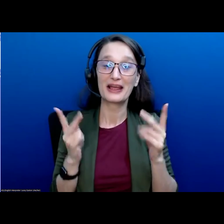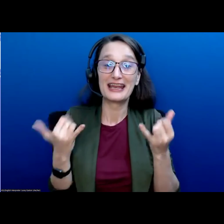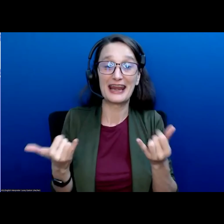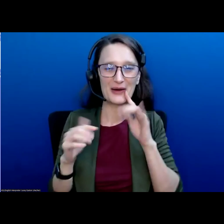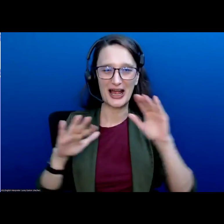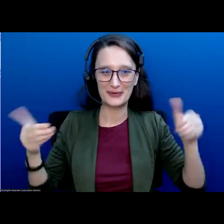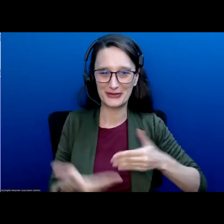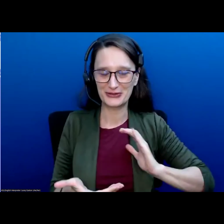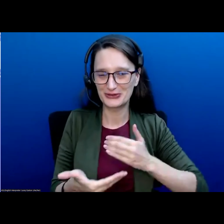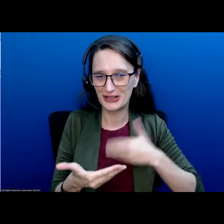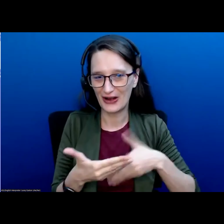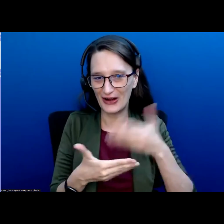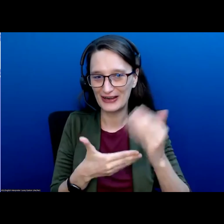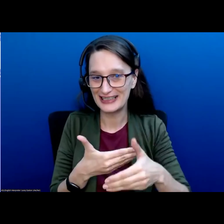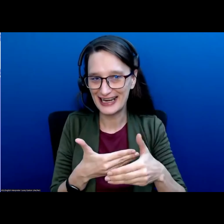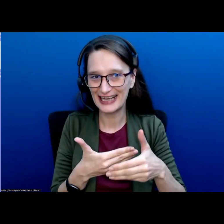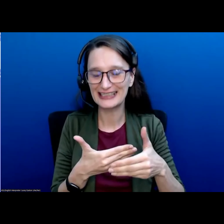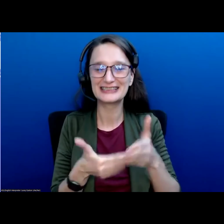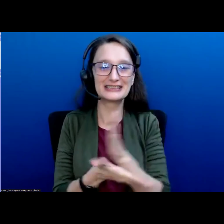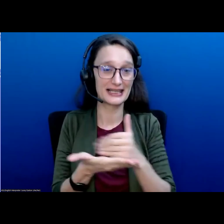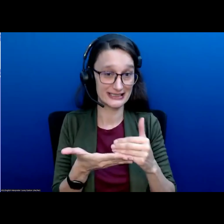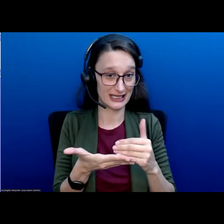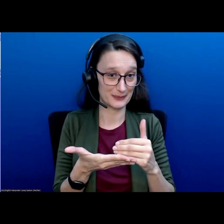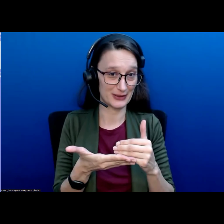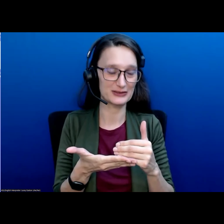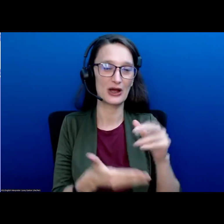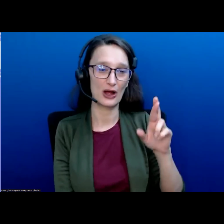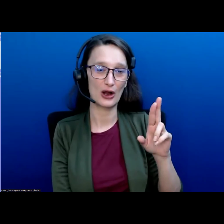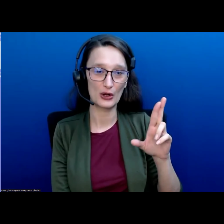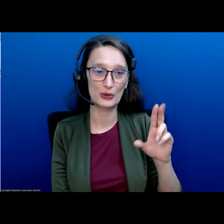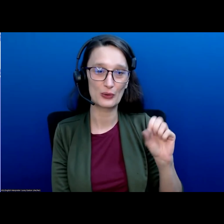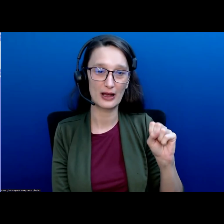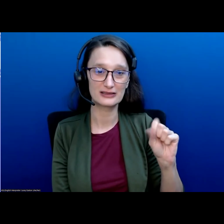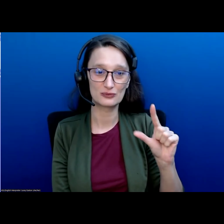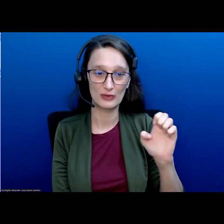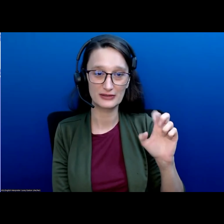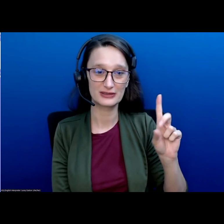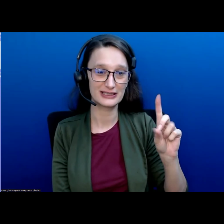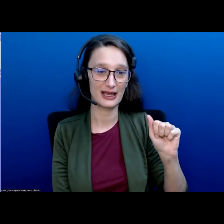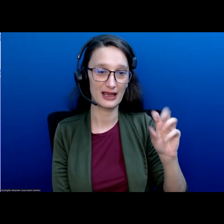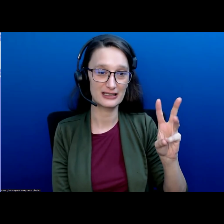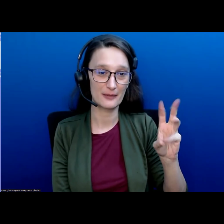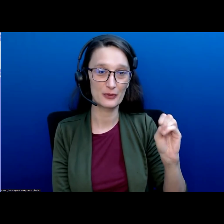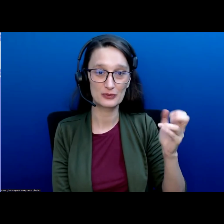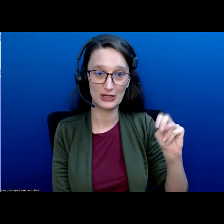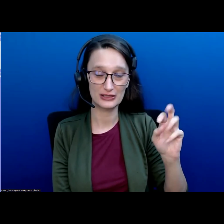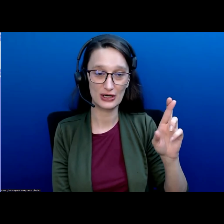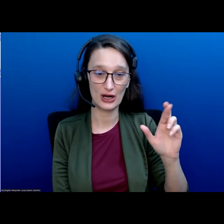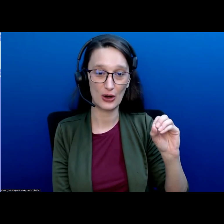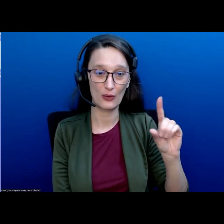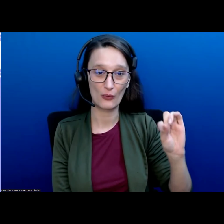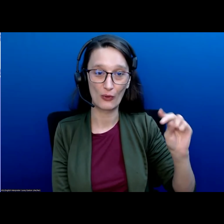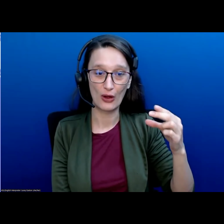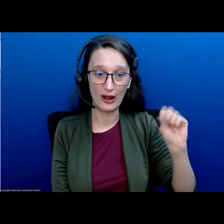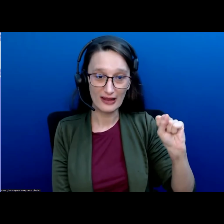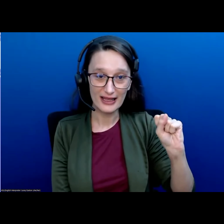our next segment. We have Russell Dawson Rawlings with our own CFILC presenting a